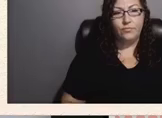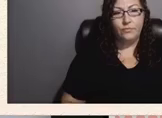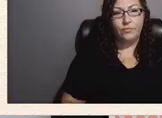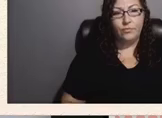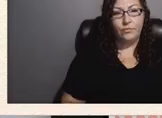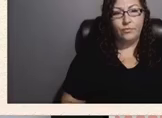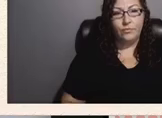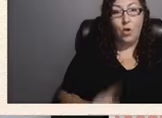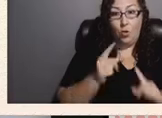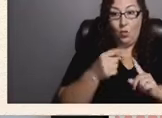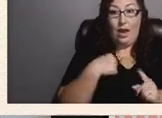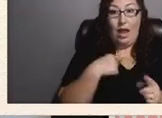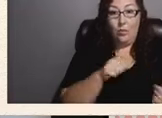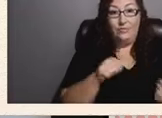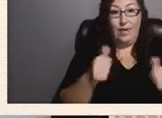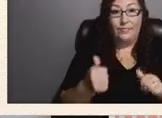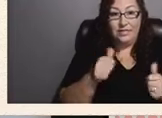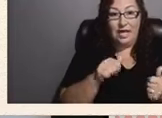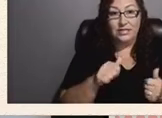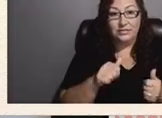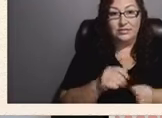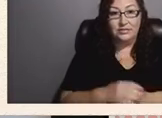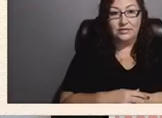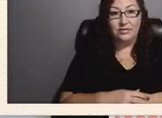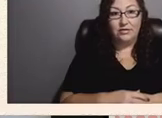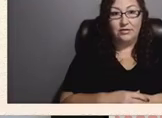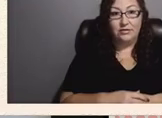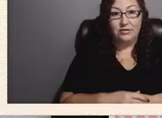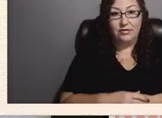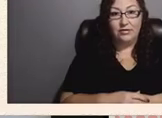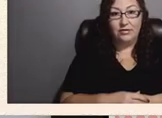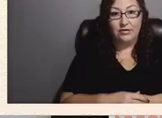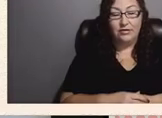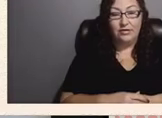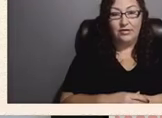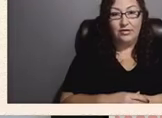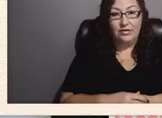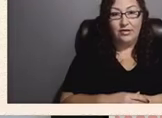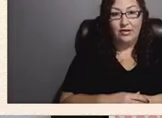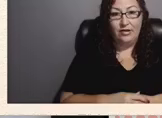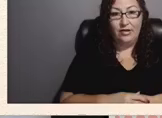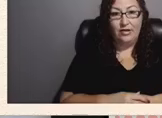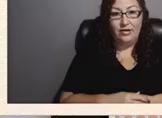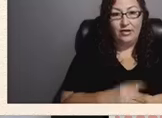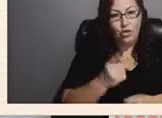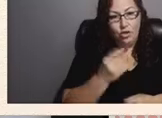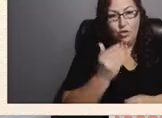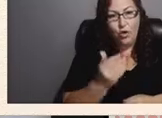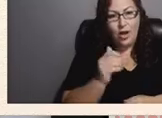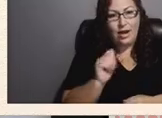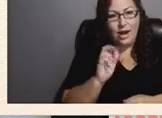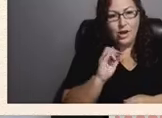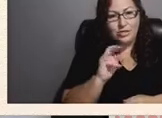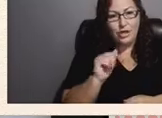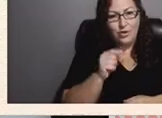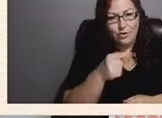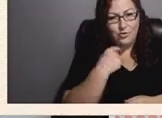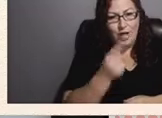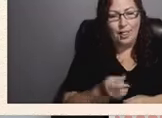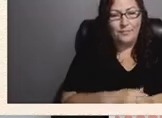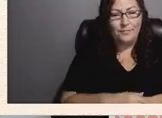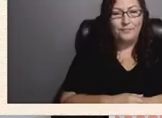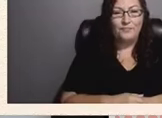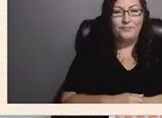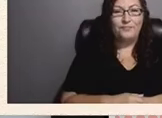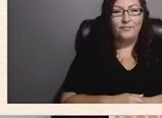baptized, you want to tell me what you did? Go ahead, Arizona. You tell them.